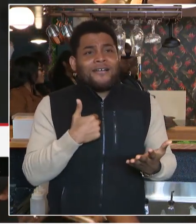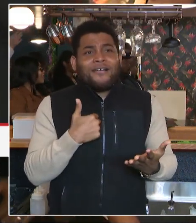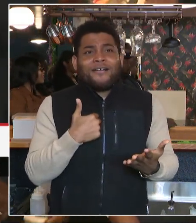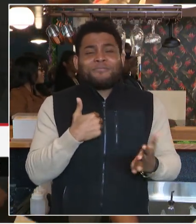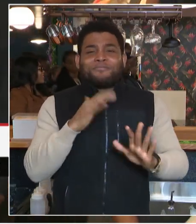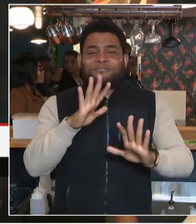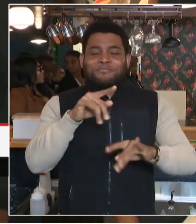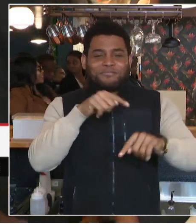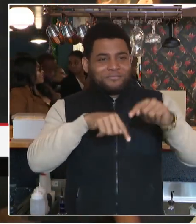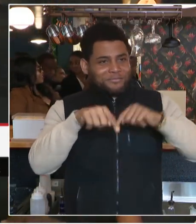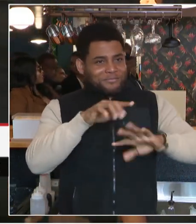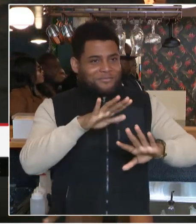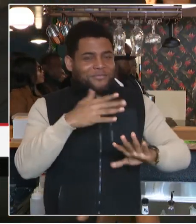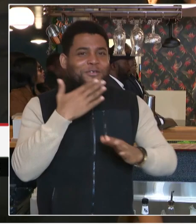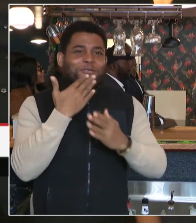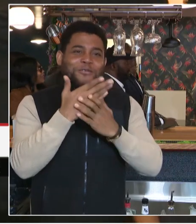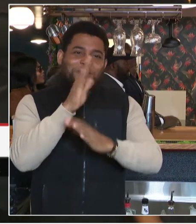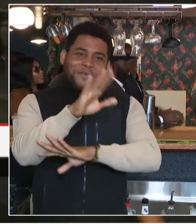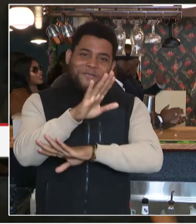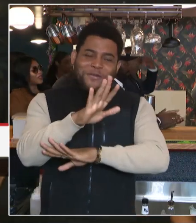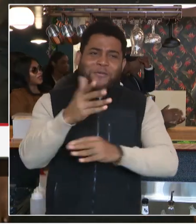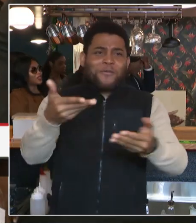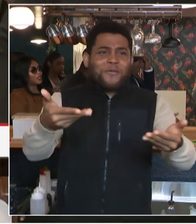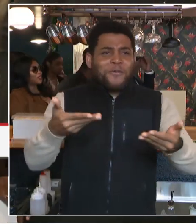afternoon, everybody, and welcome to Miss Toya's.